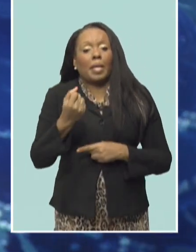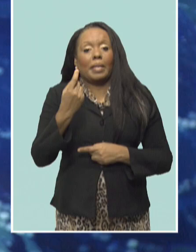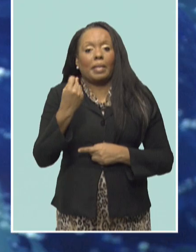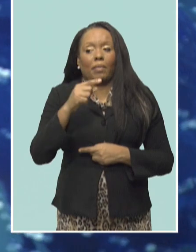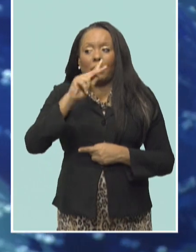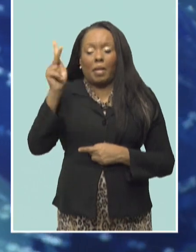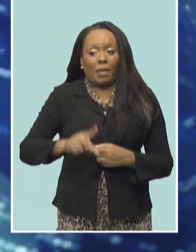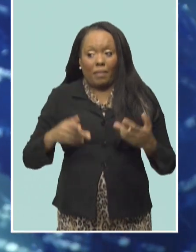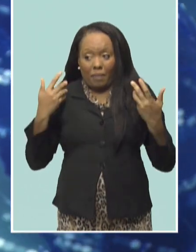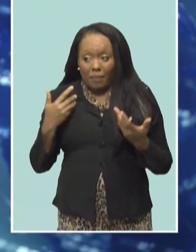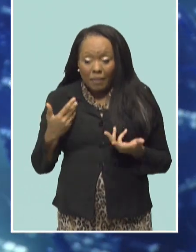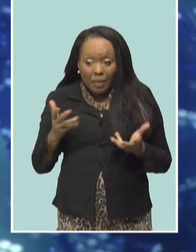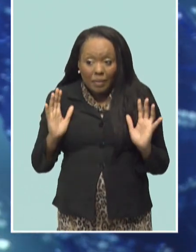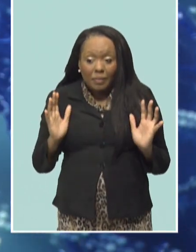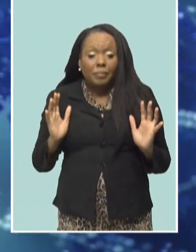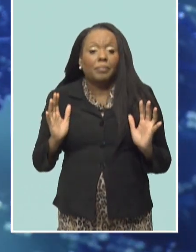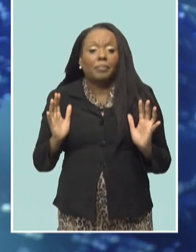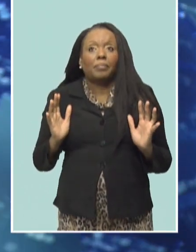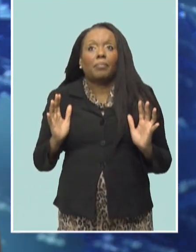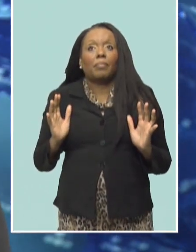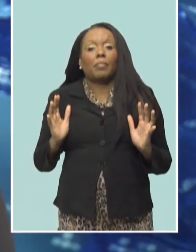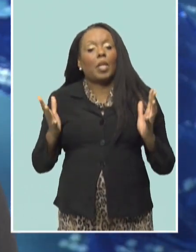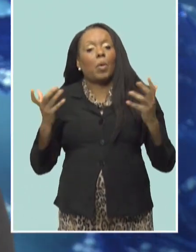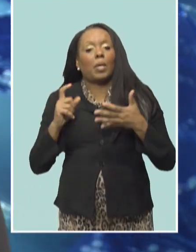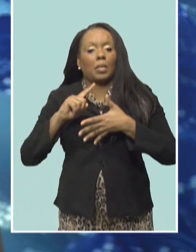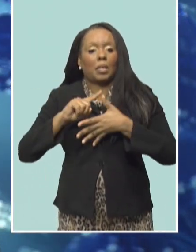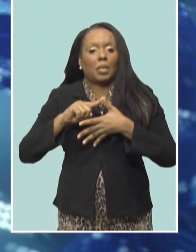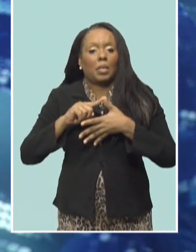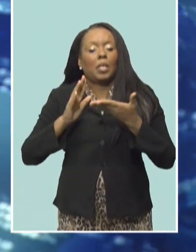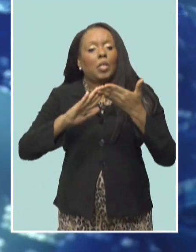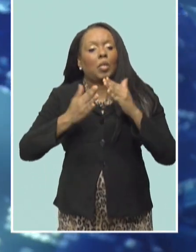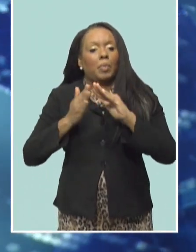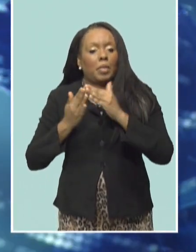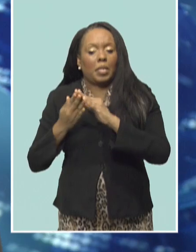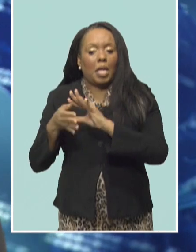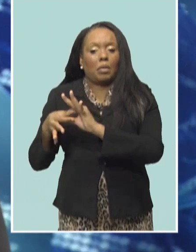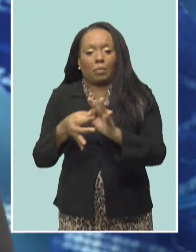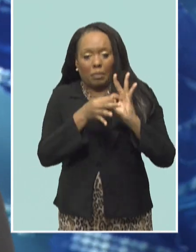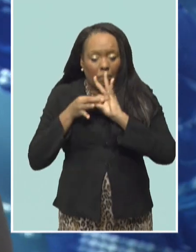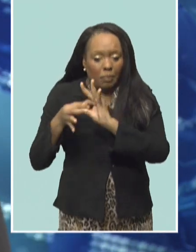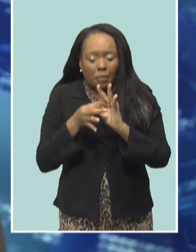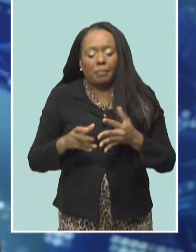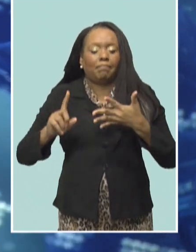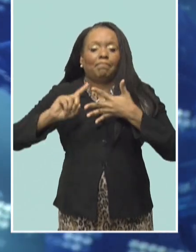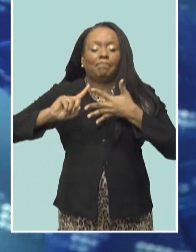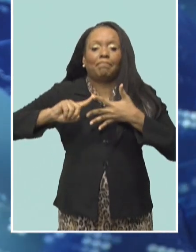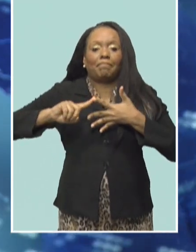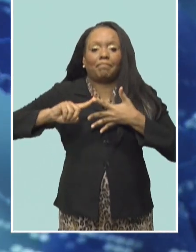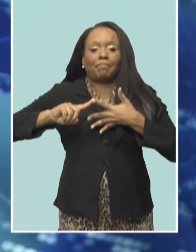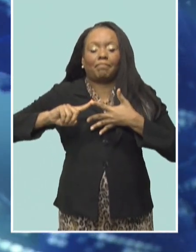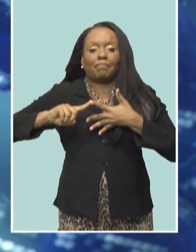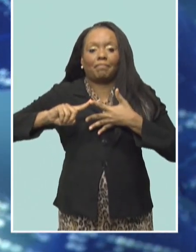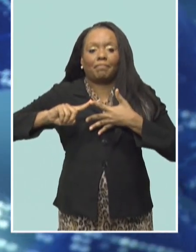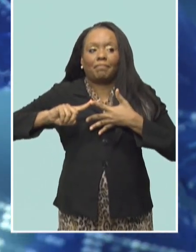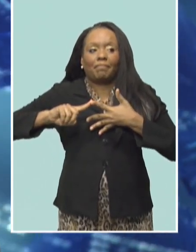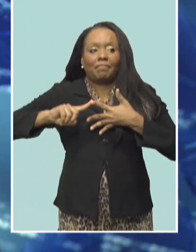that we're hoping to achieve is, one, community cohesiveness. Two, being able